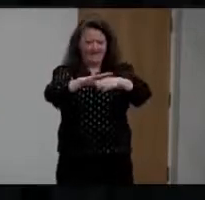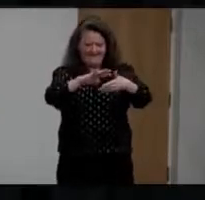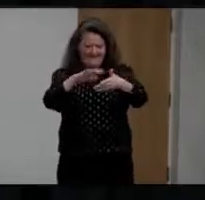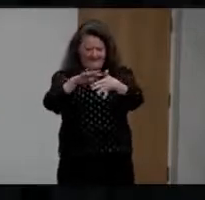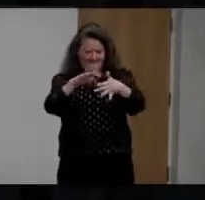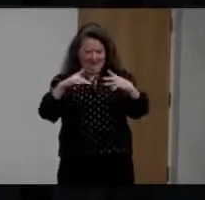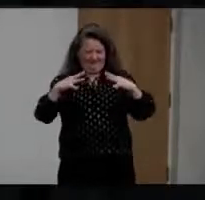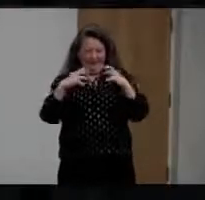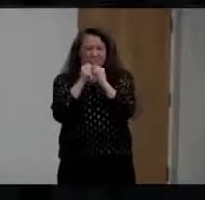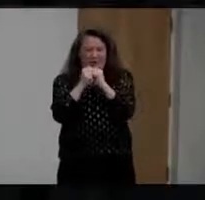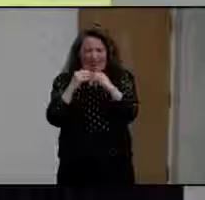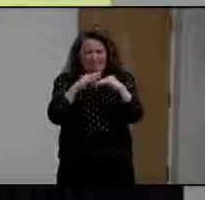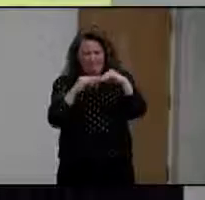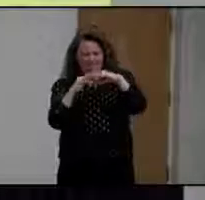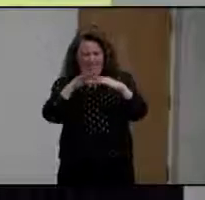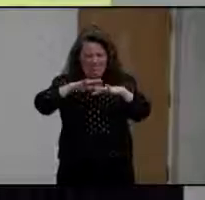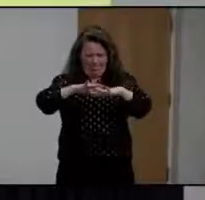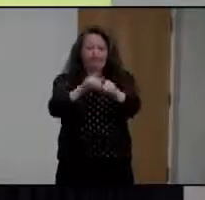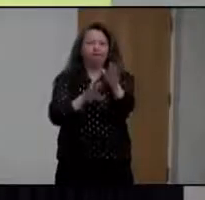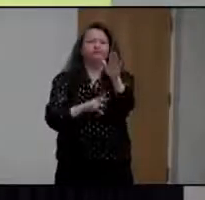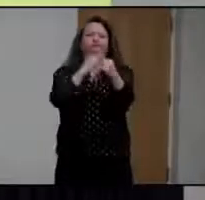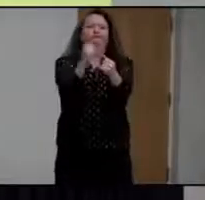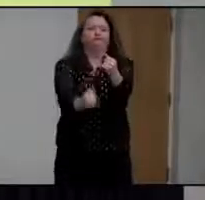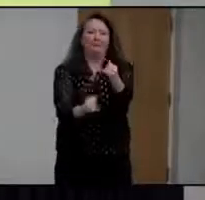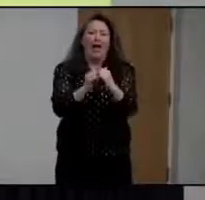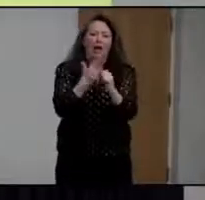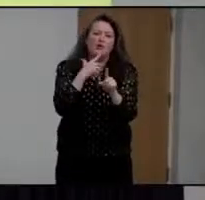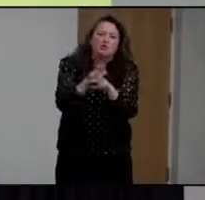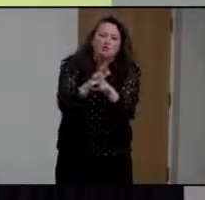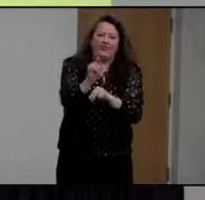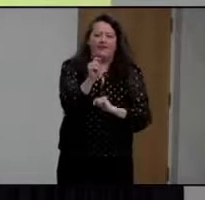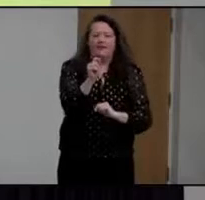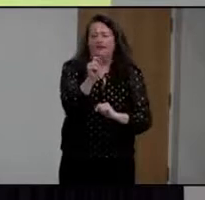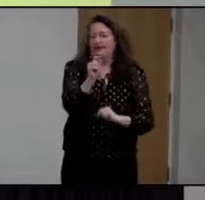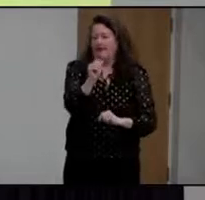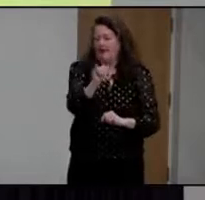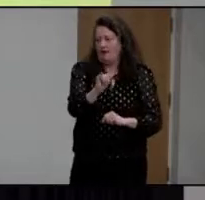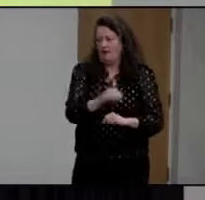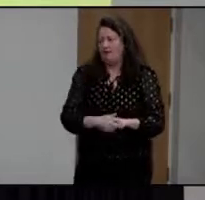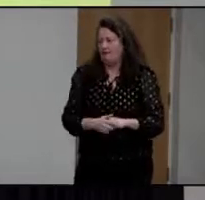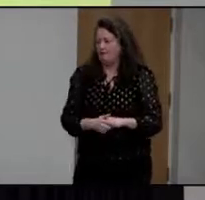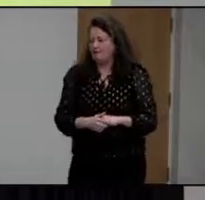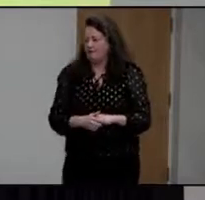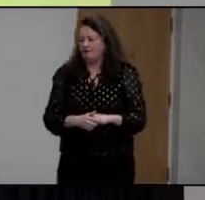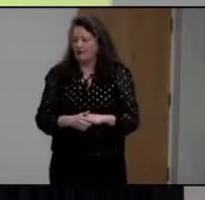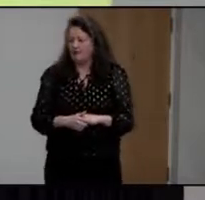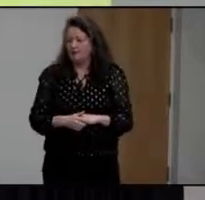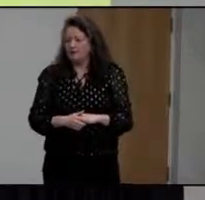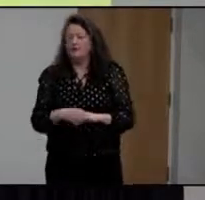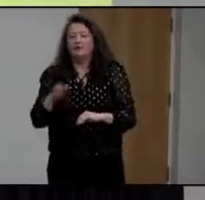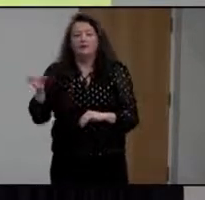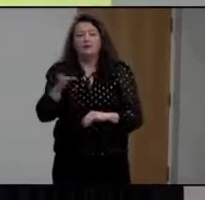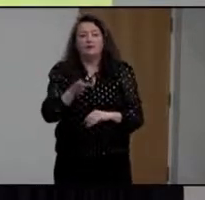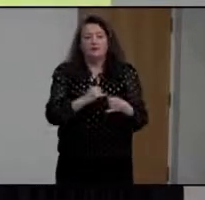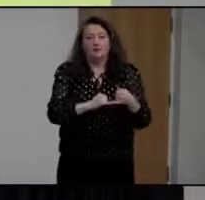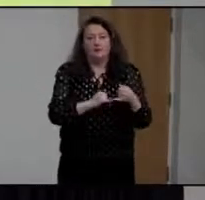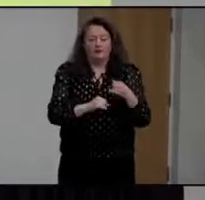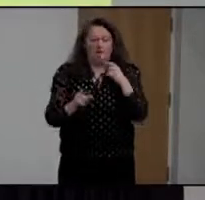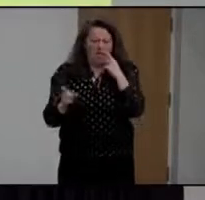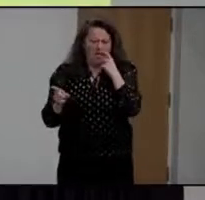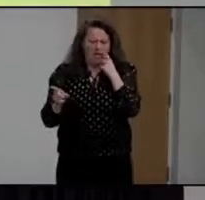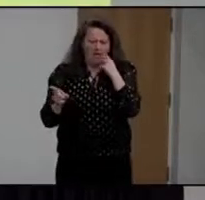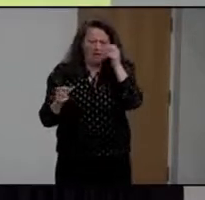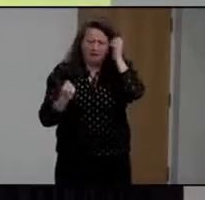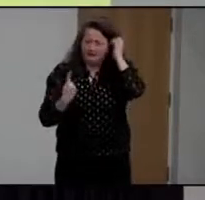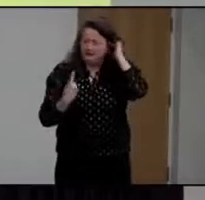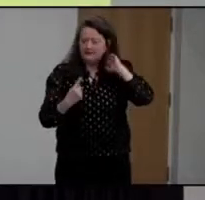in the end. And another thing that's happening now is explanation. So instead of making a recommendation that says the answer is 42, we are pushing